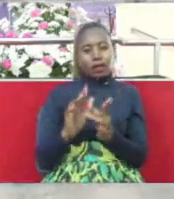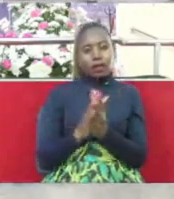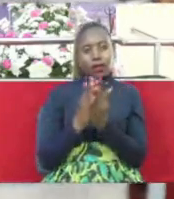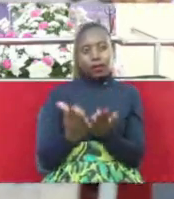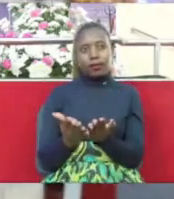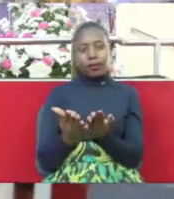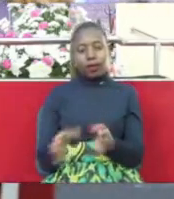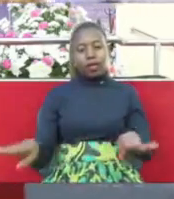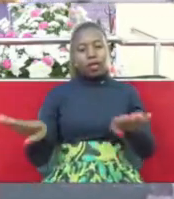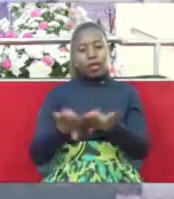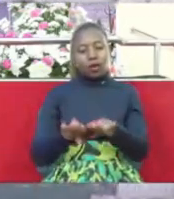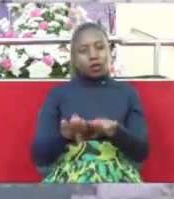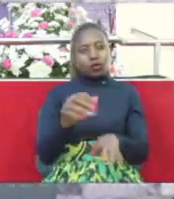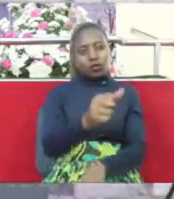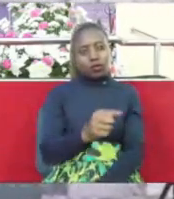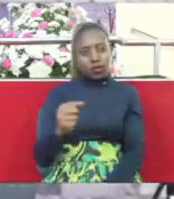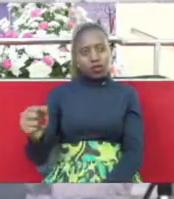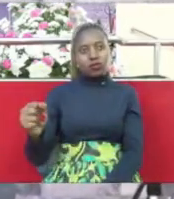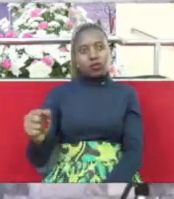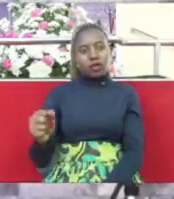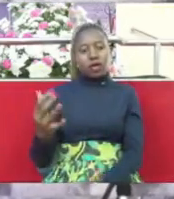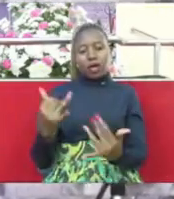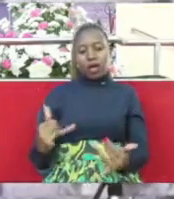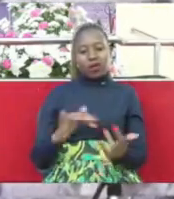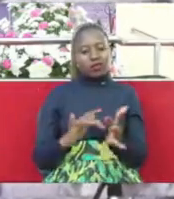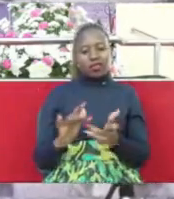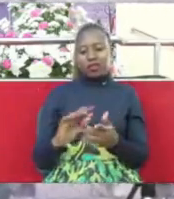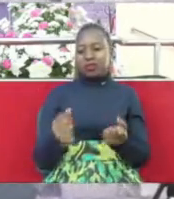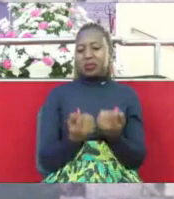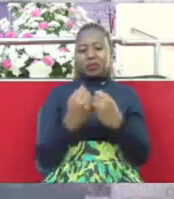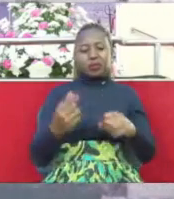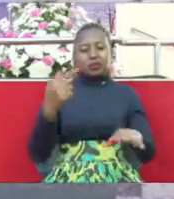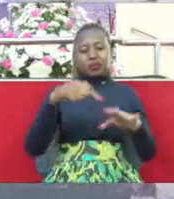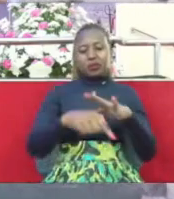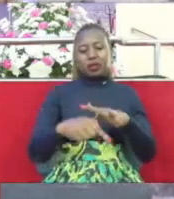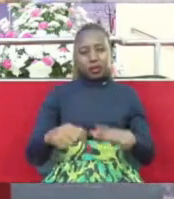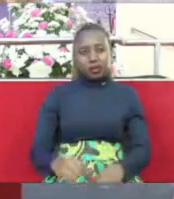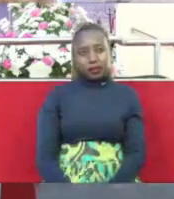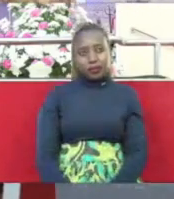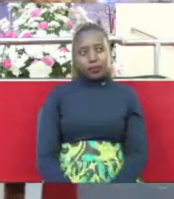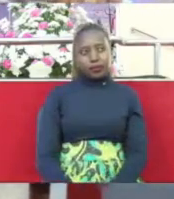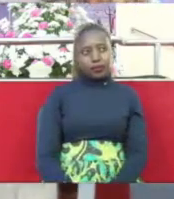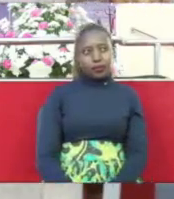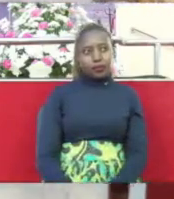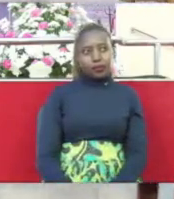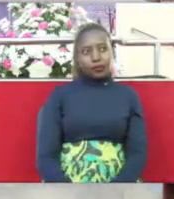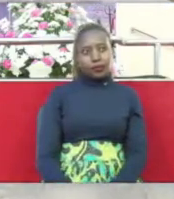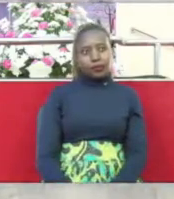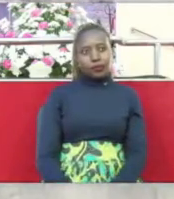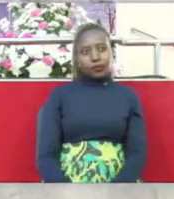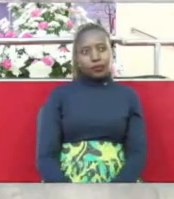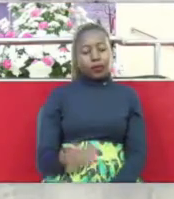open, were locked. Kanisa hilo wa Laodicea walikuwa wamefunga milango ya kiroho vikwamba Yesu angeweza kuingia yeye mwenyewe. And